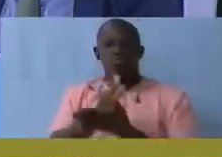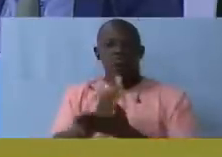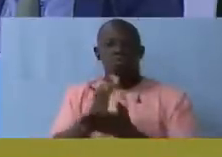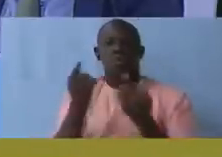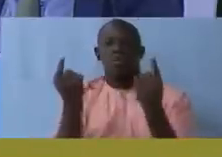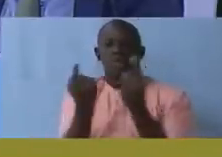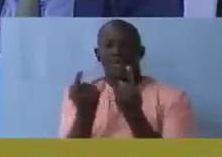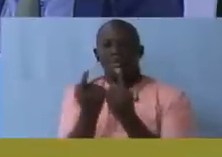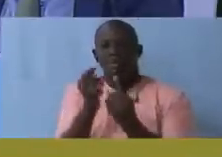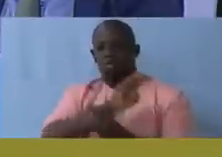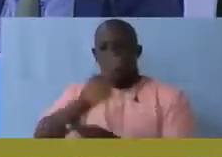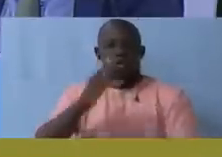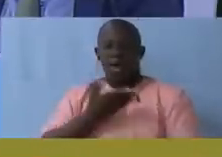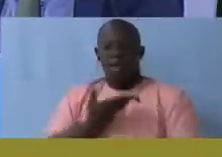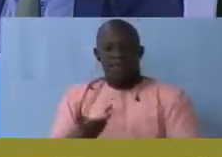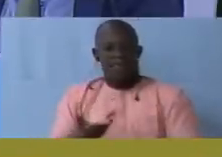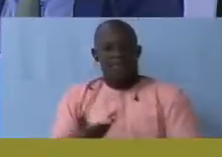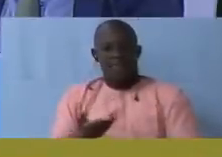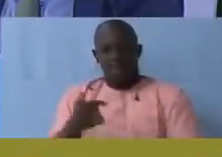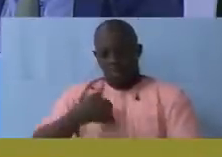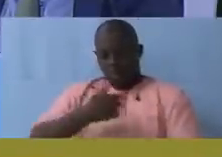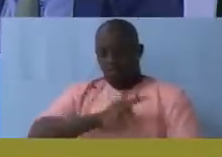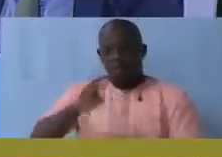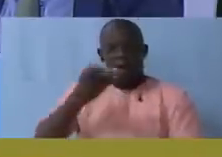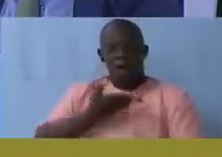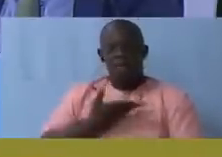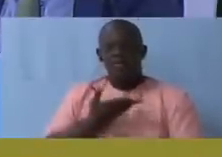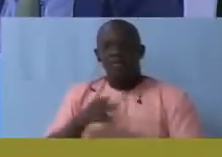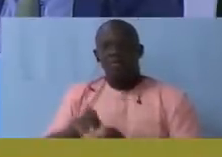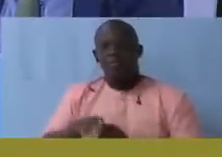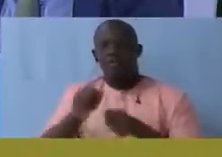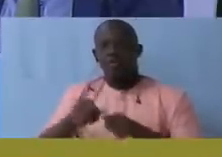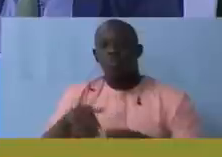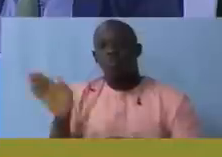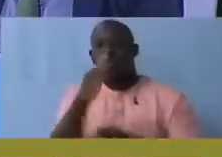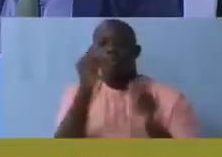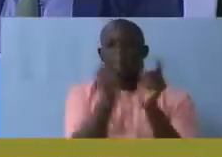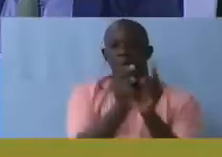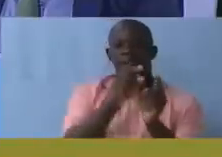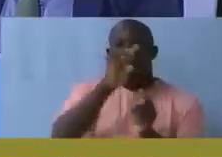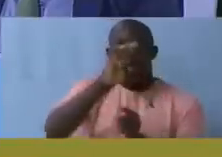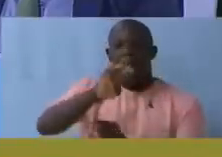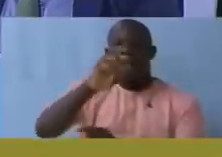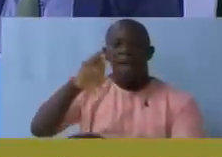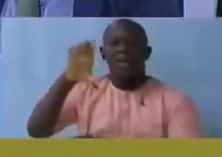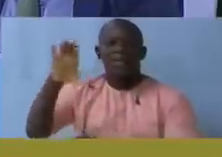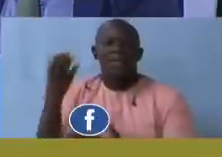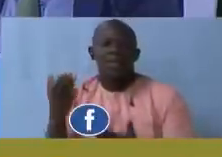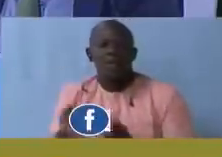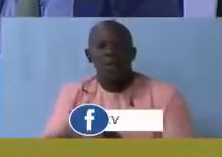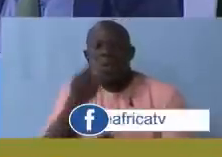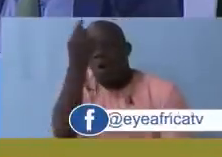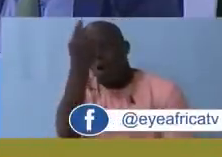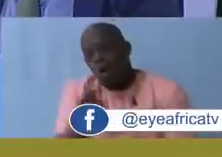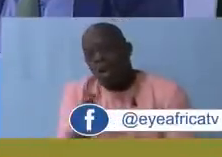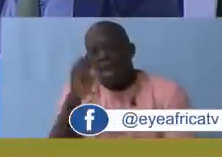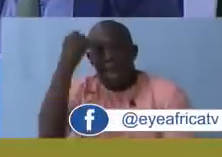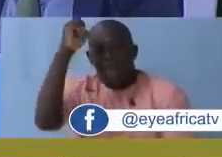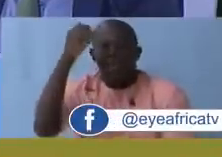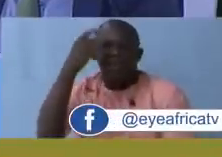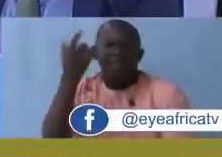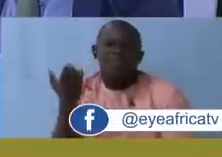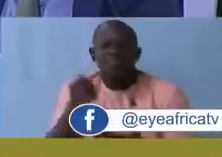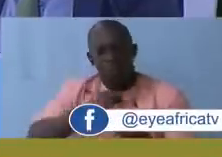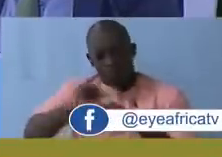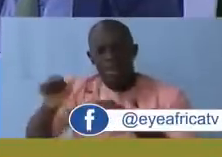there to get in touch with MRC, you know, to run those tests. So the only option is now to go outside the